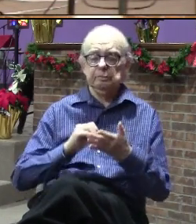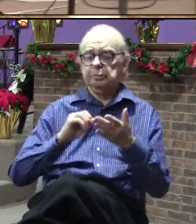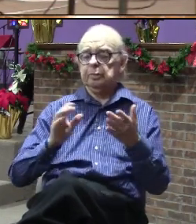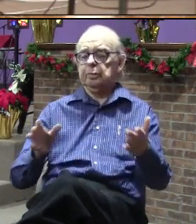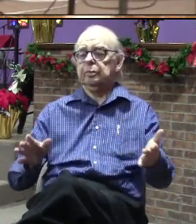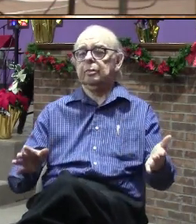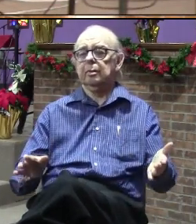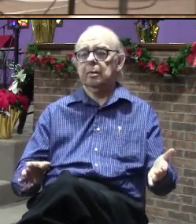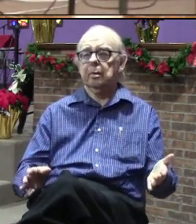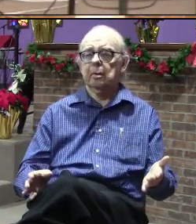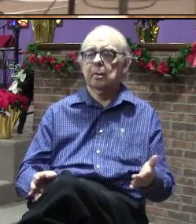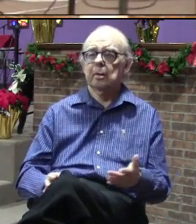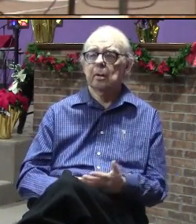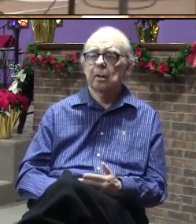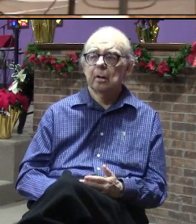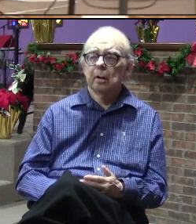out.